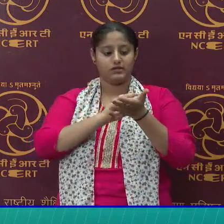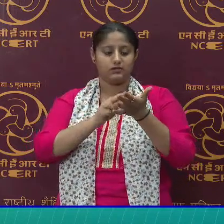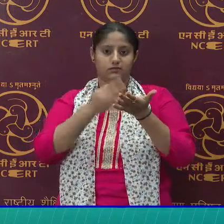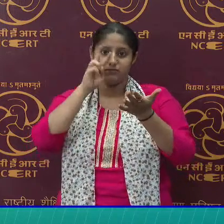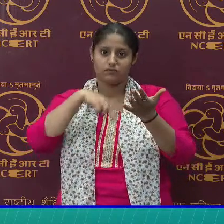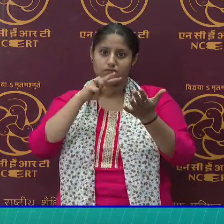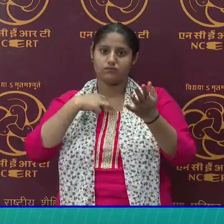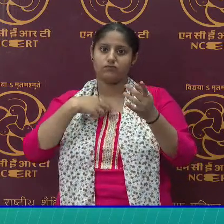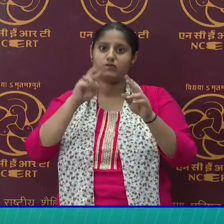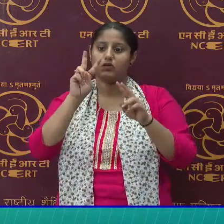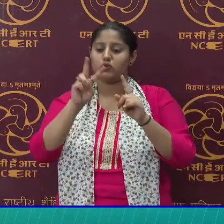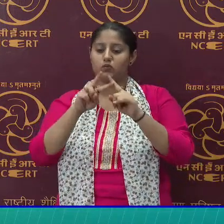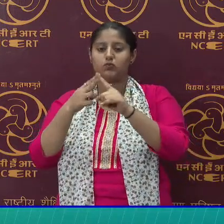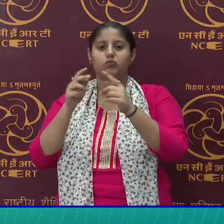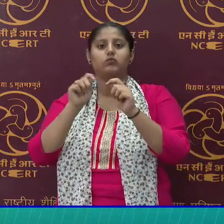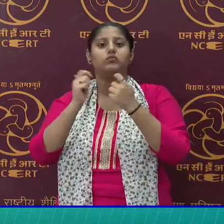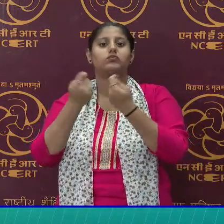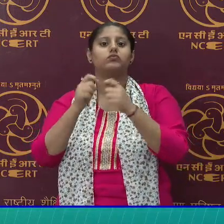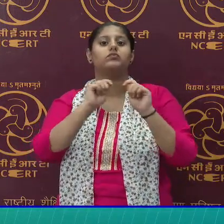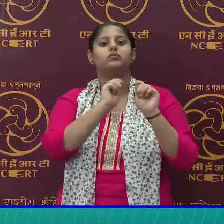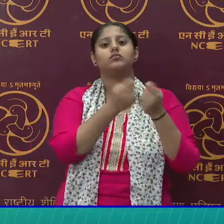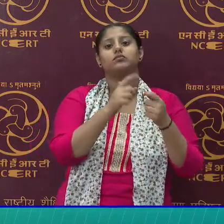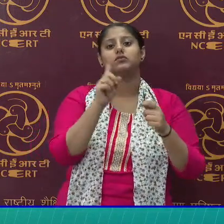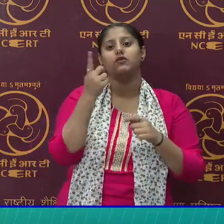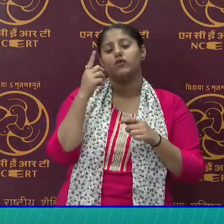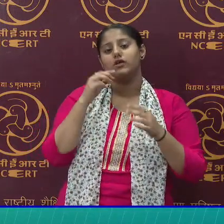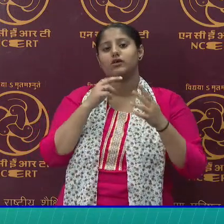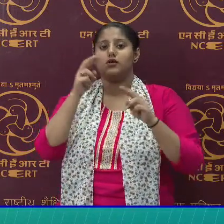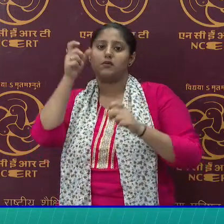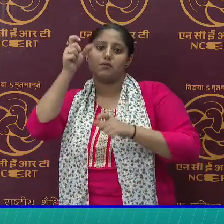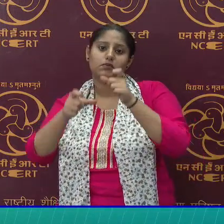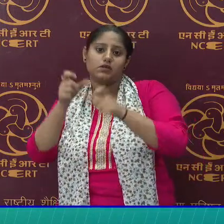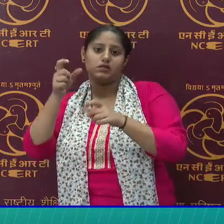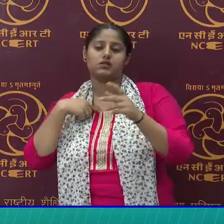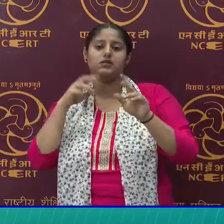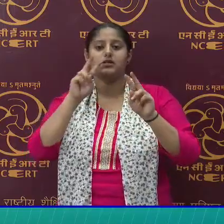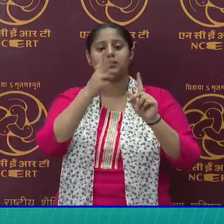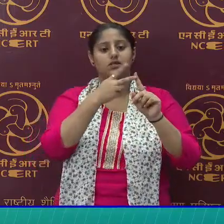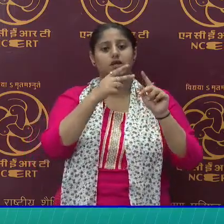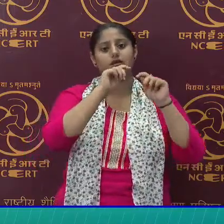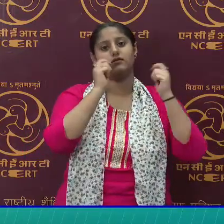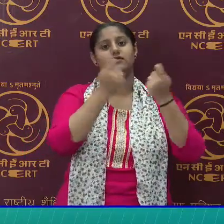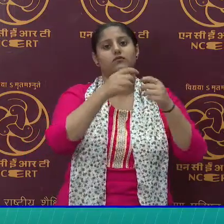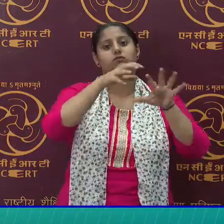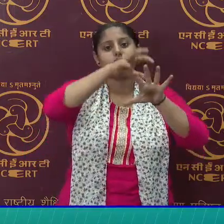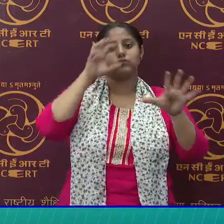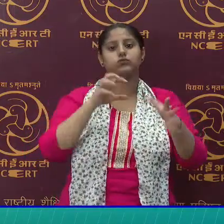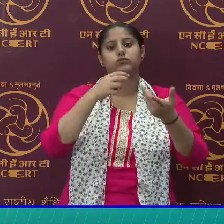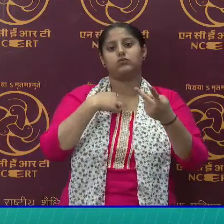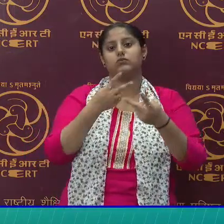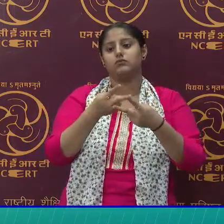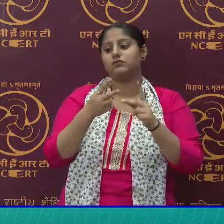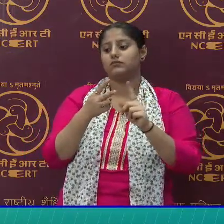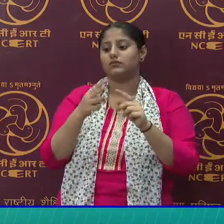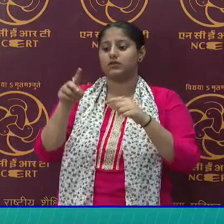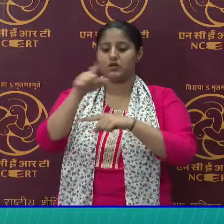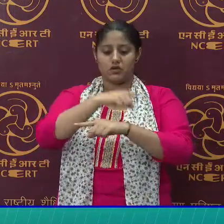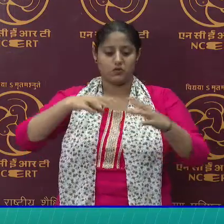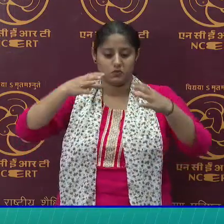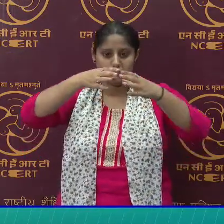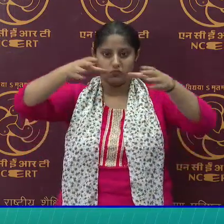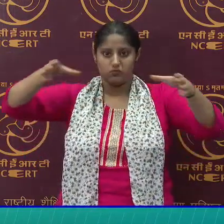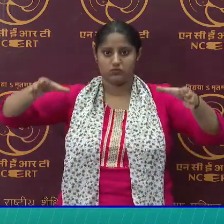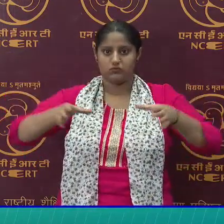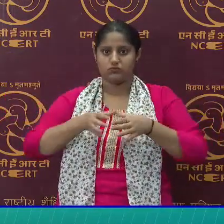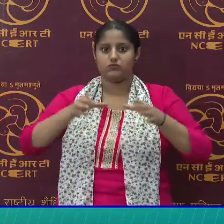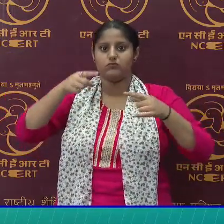2 teams, one is humans and one is tiger, and they all they are in a circle, and then, you know, they